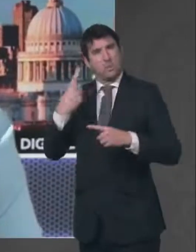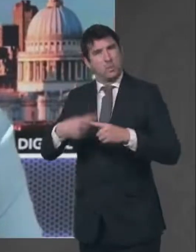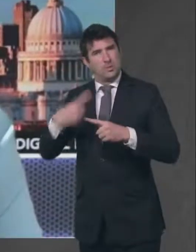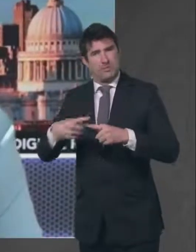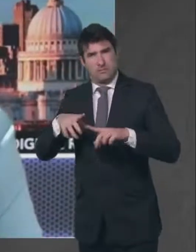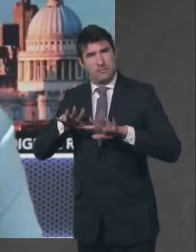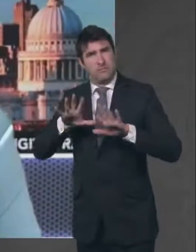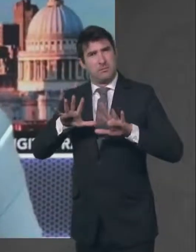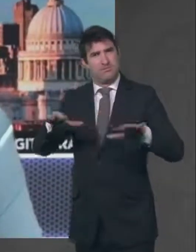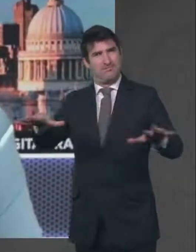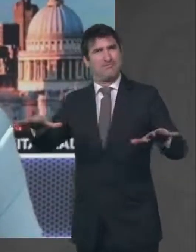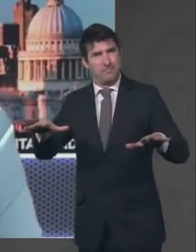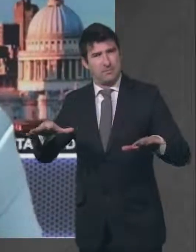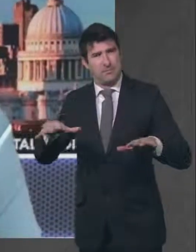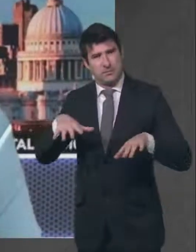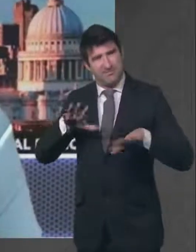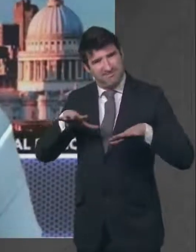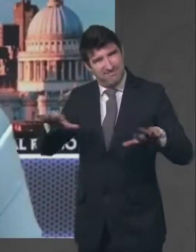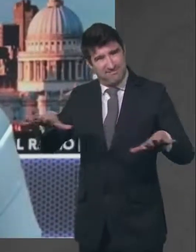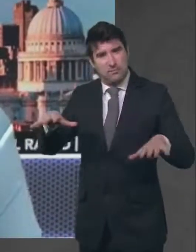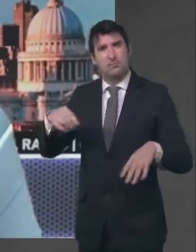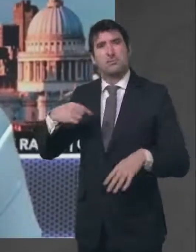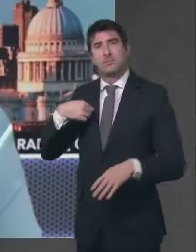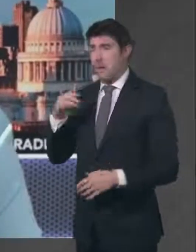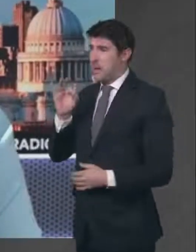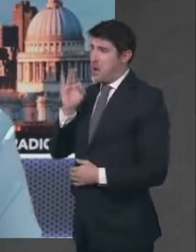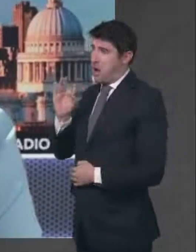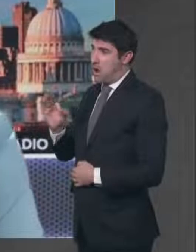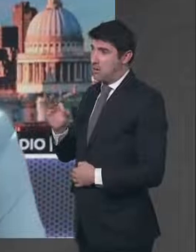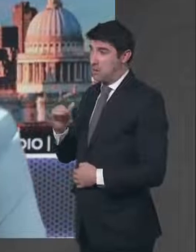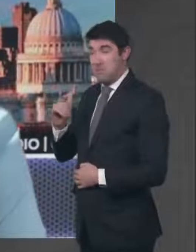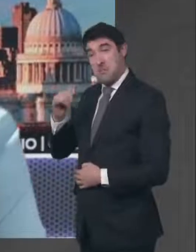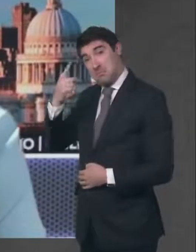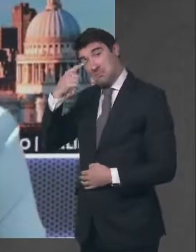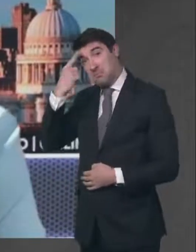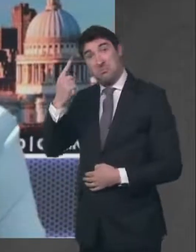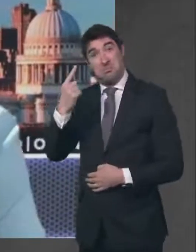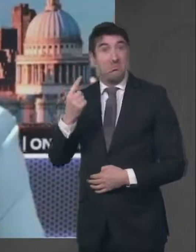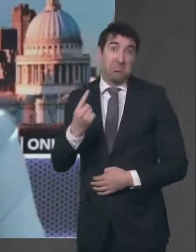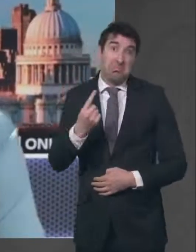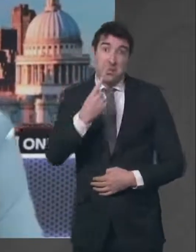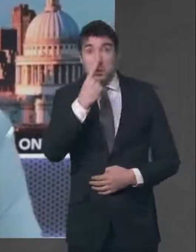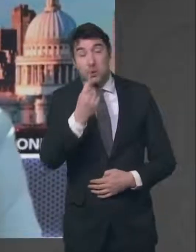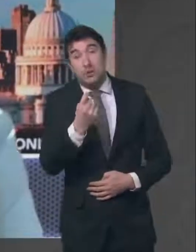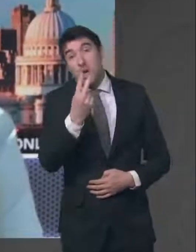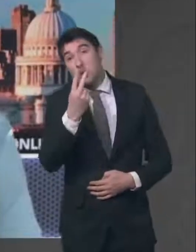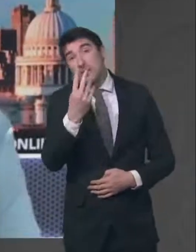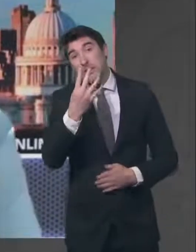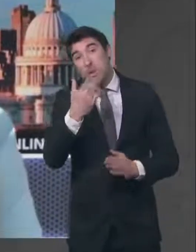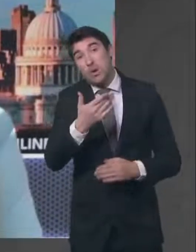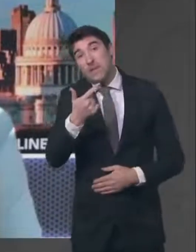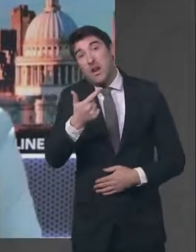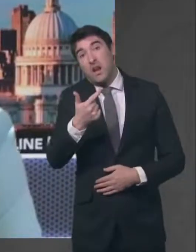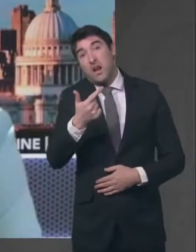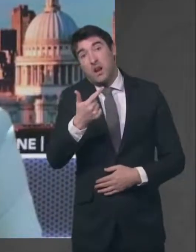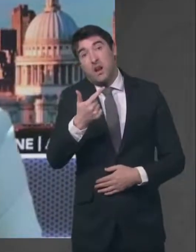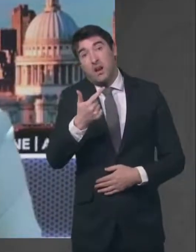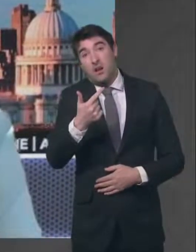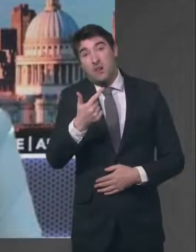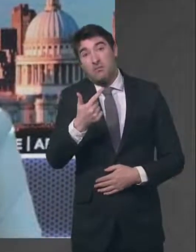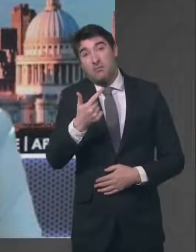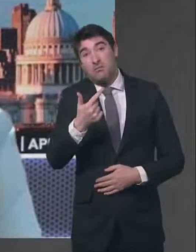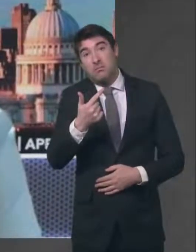ever envisage a 24/7 rollout of the vaccine? That's what a lot of our listeners have been asking about, or something similar to that, if not.